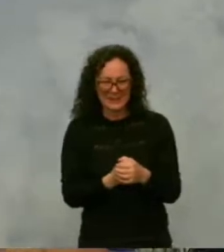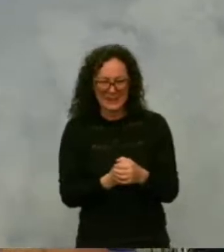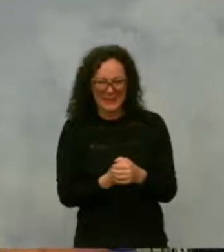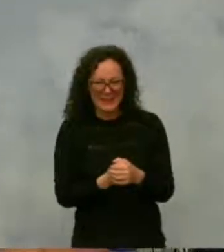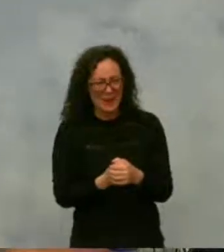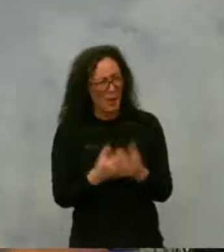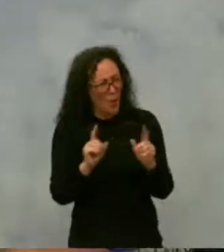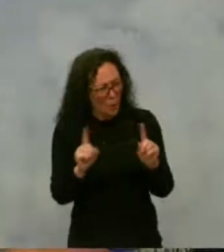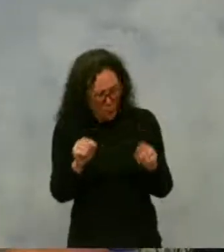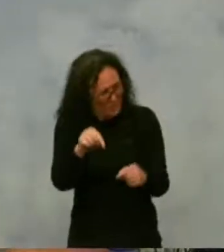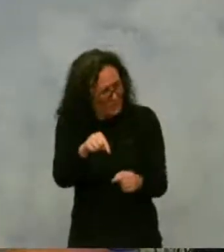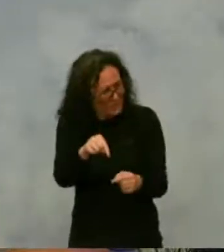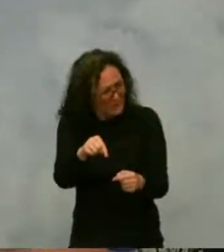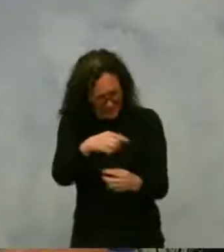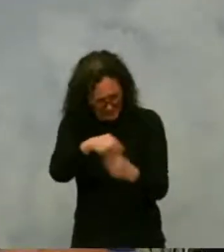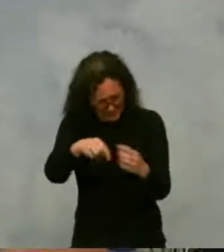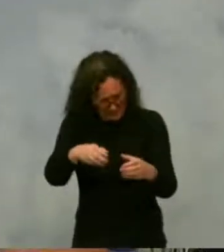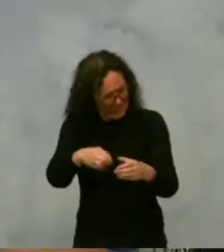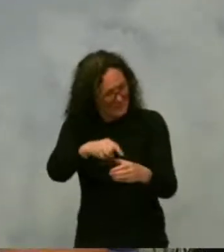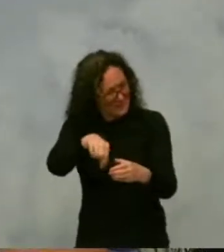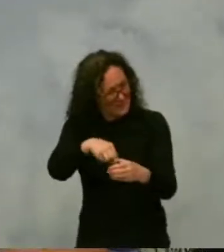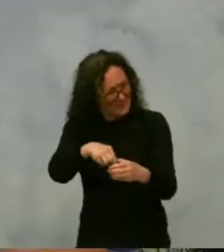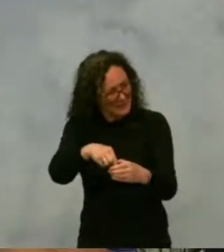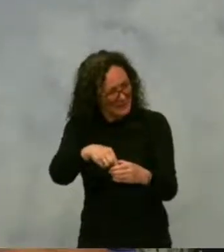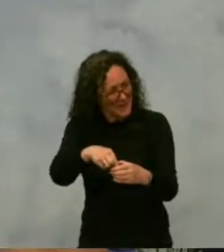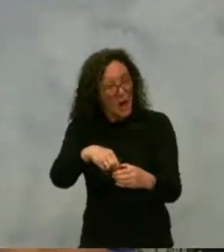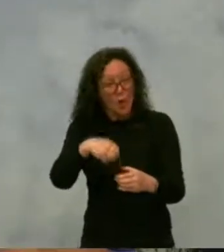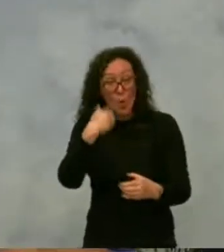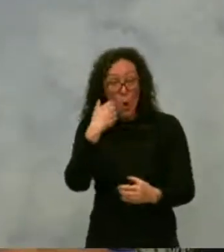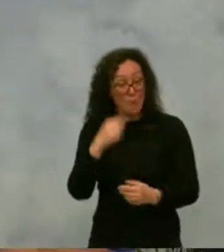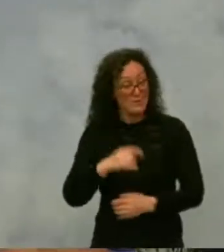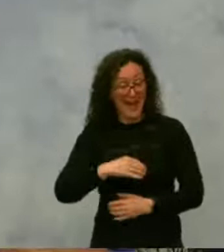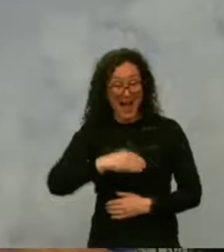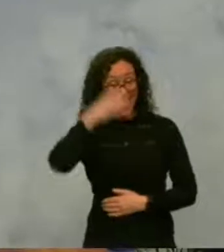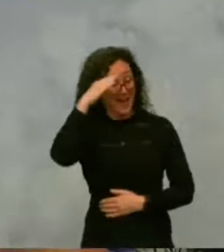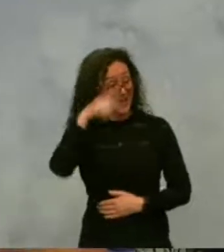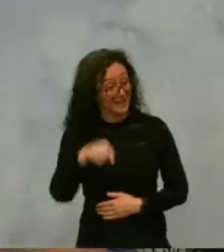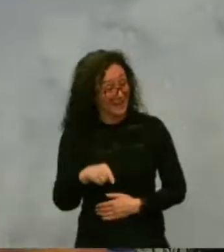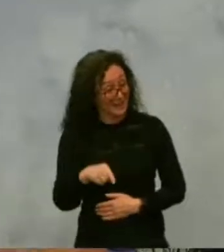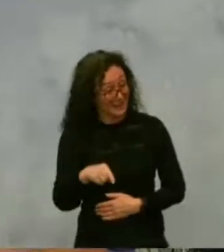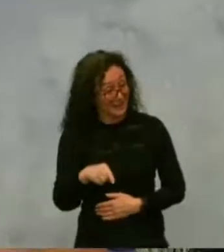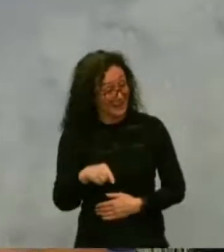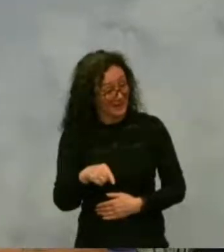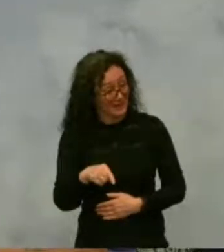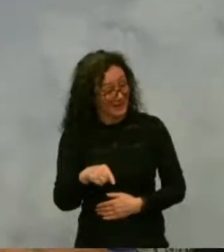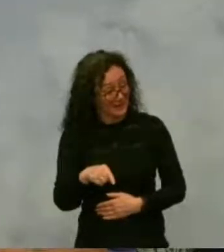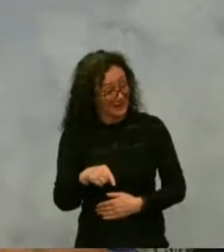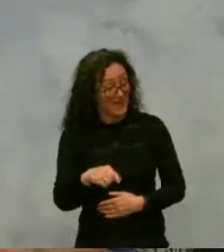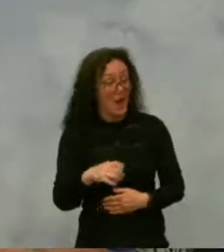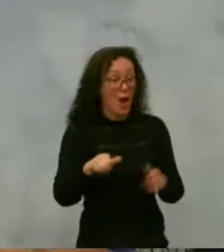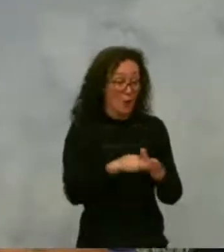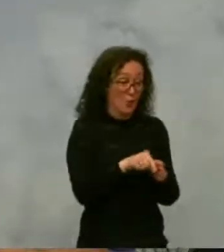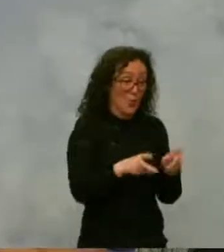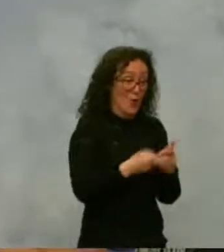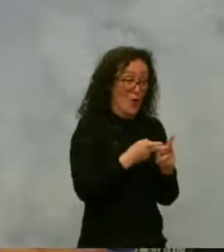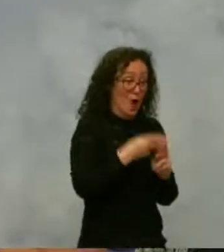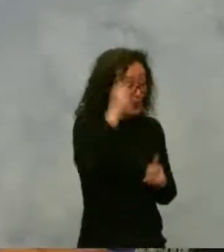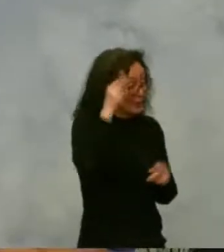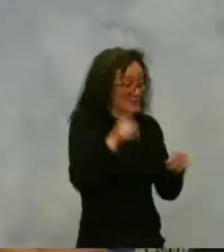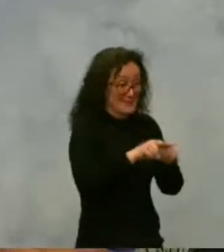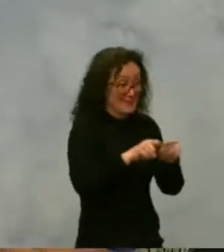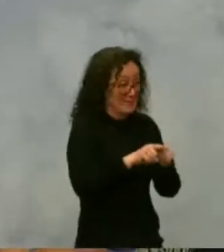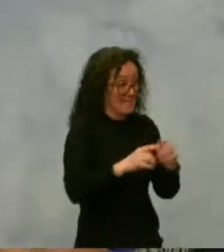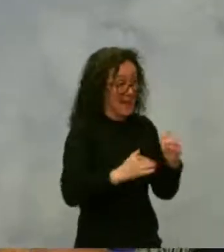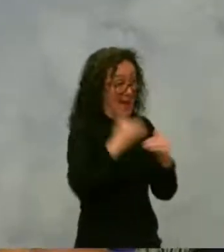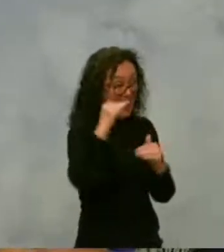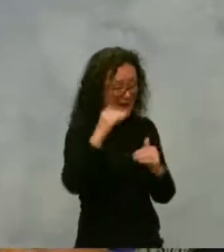what are they? Because it's always very high. I know that it's high in every local authority, but I was just interested, is